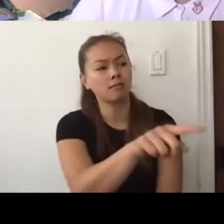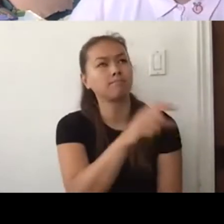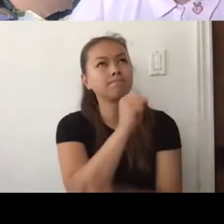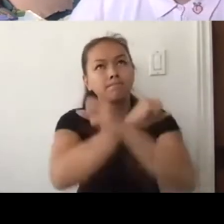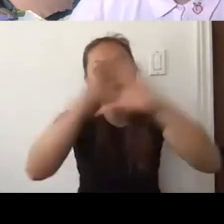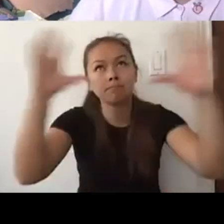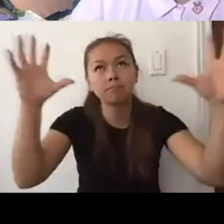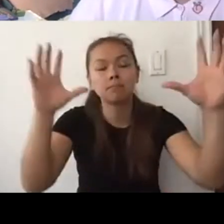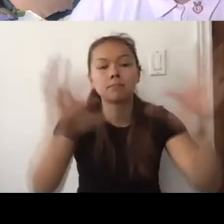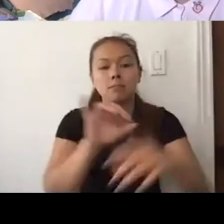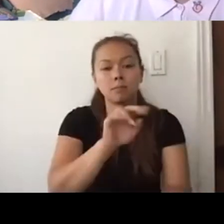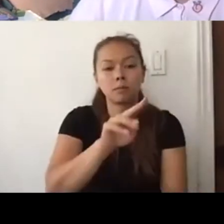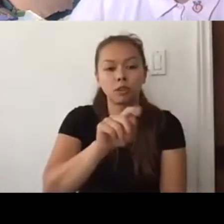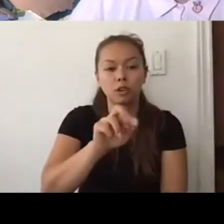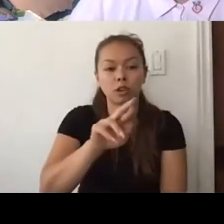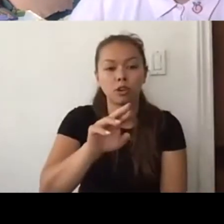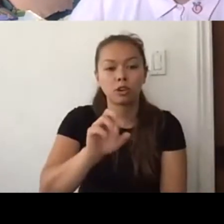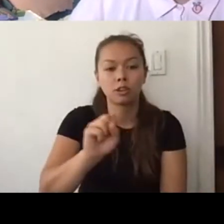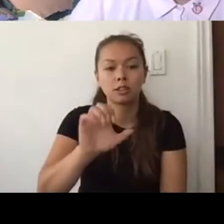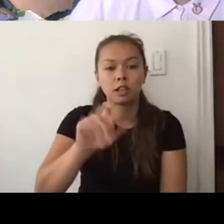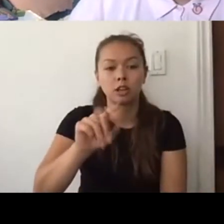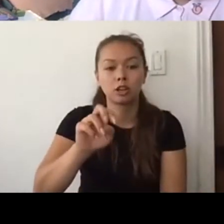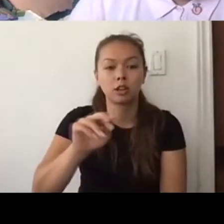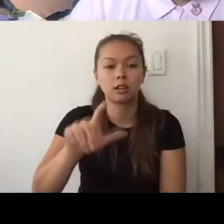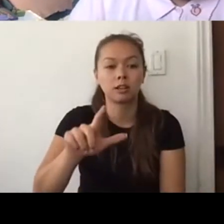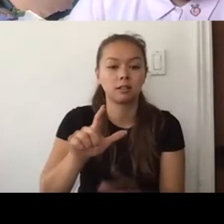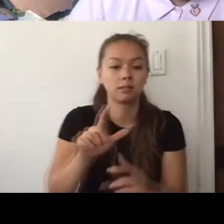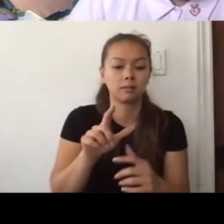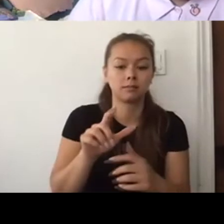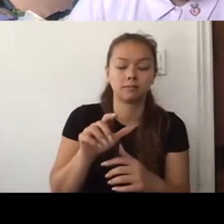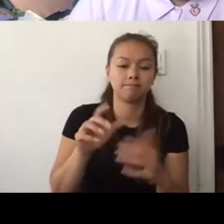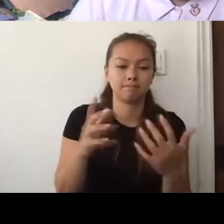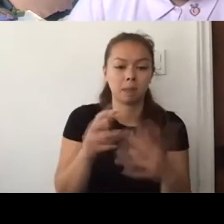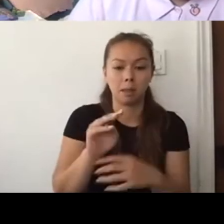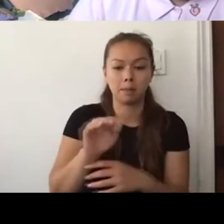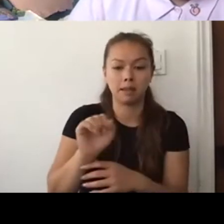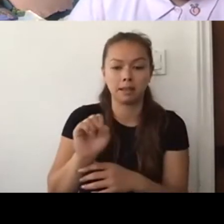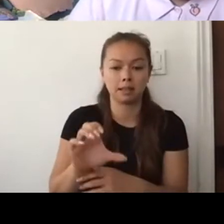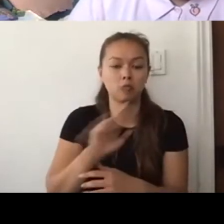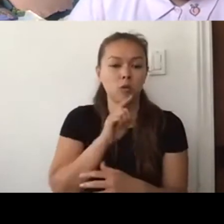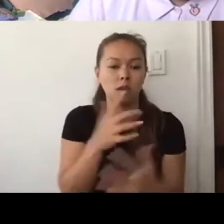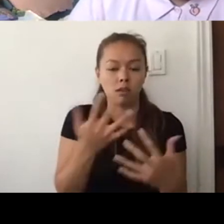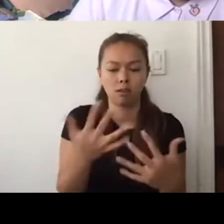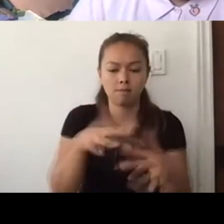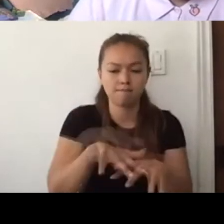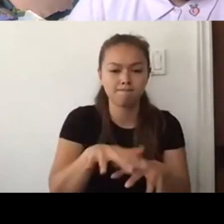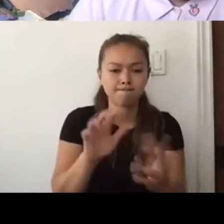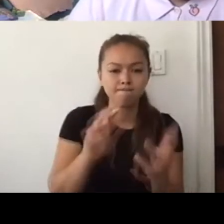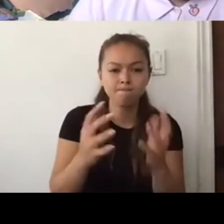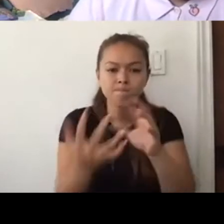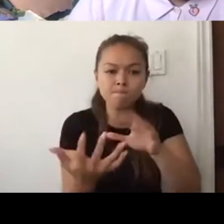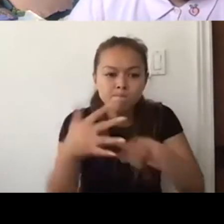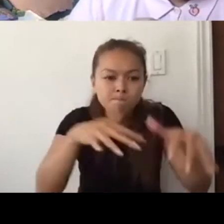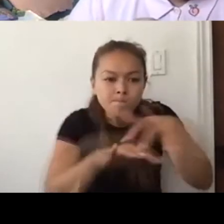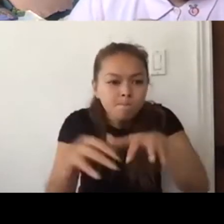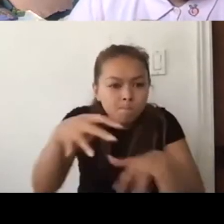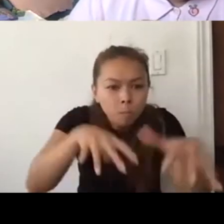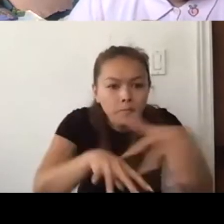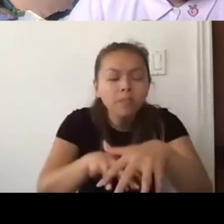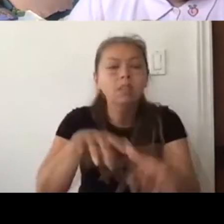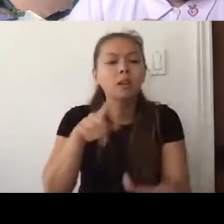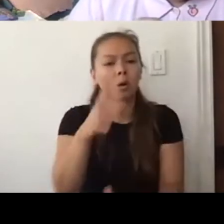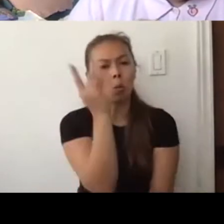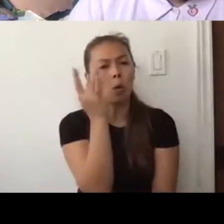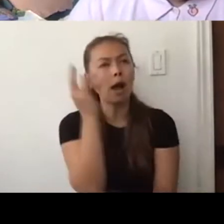which are masculinities, which can be quite diverse, why do we have to be mindful of things like power and privilege when we're making